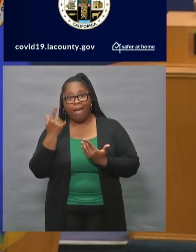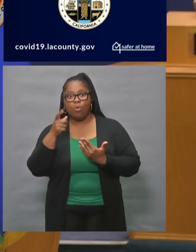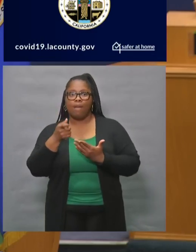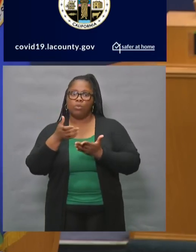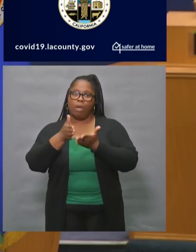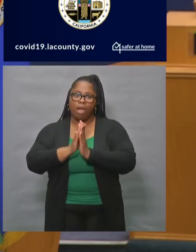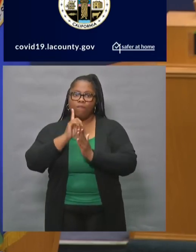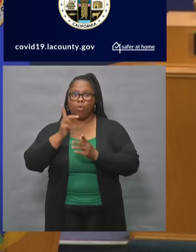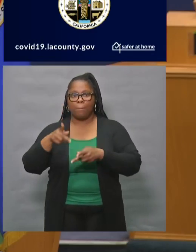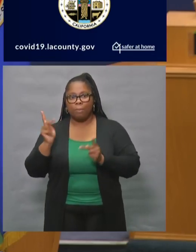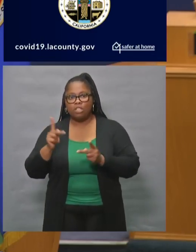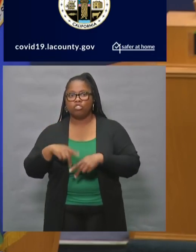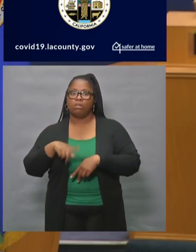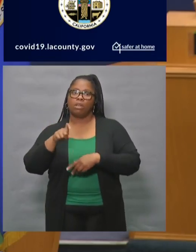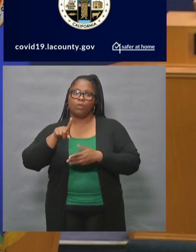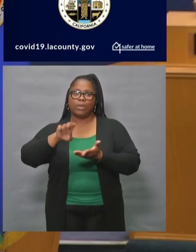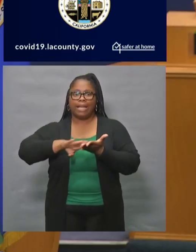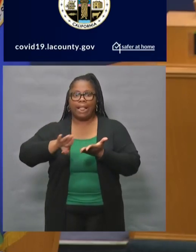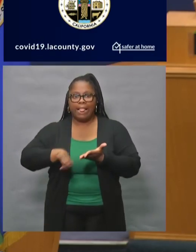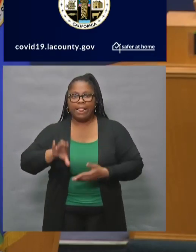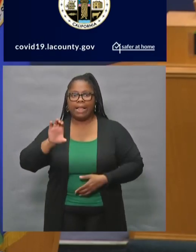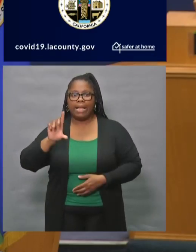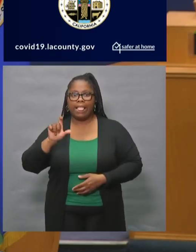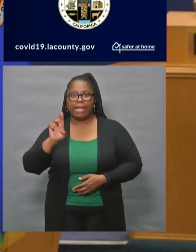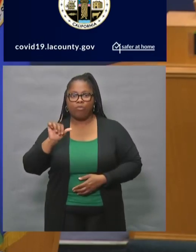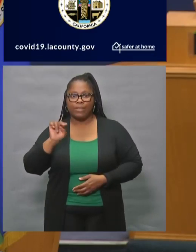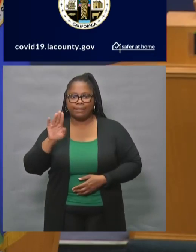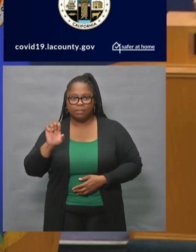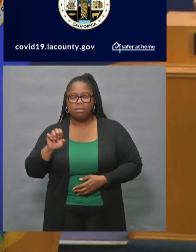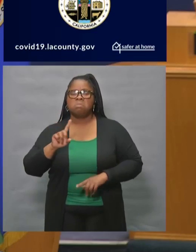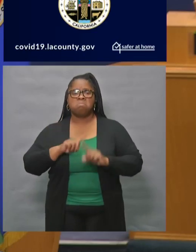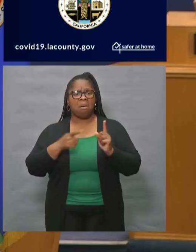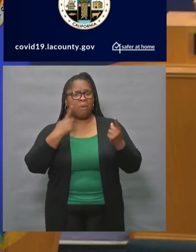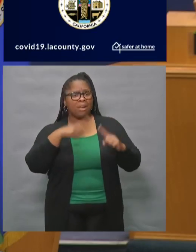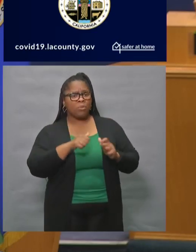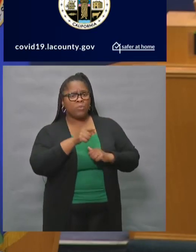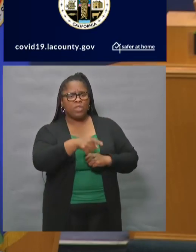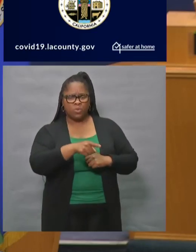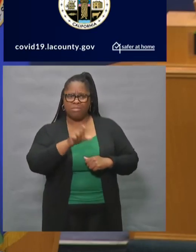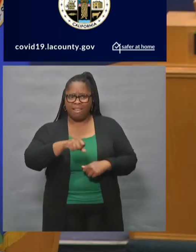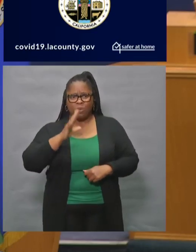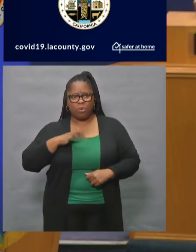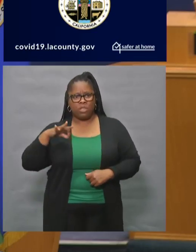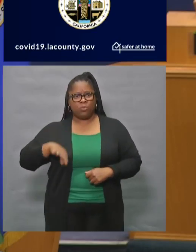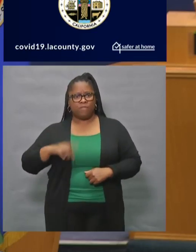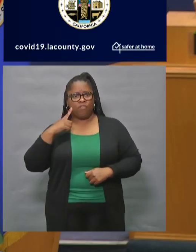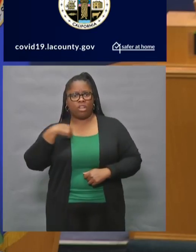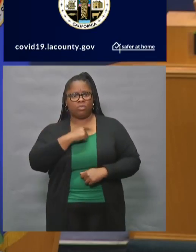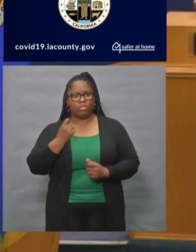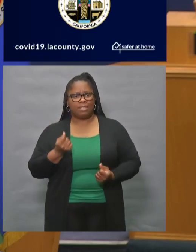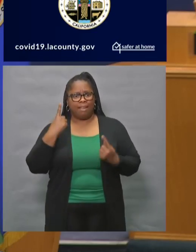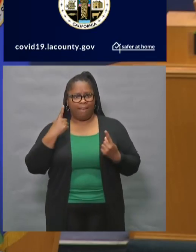it will take longer to get clearance for that. But I would agree with you that it would be very useful to understand, particularly since even when you look